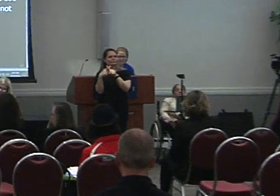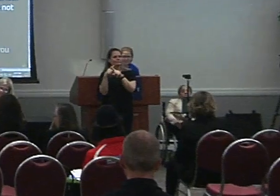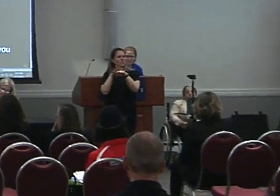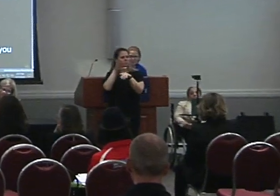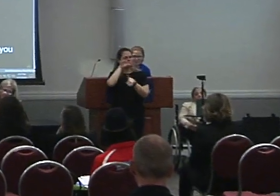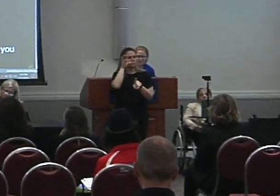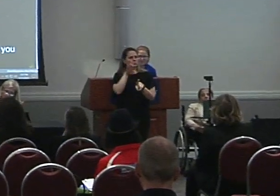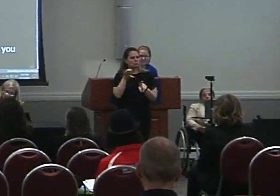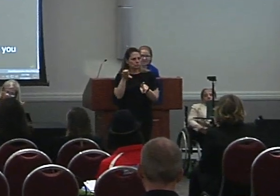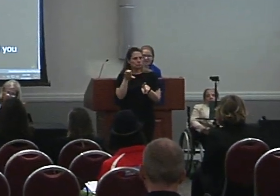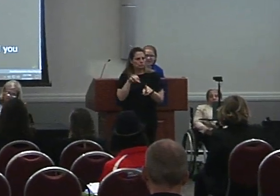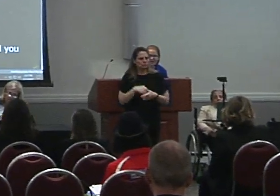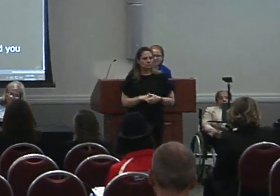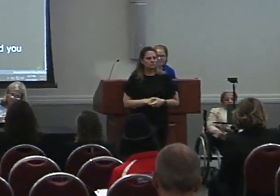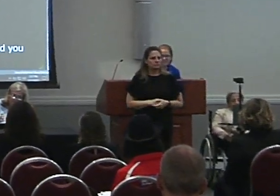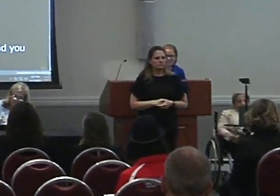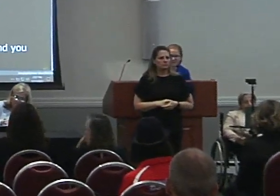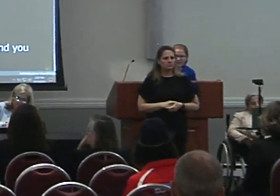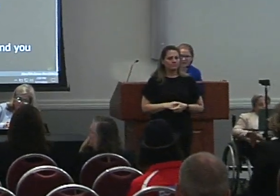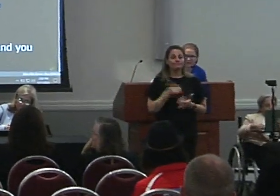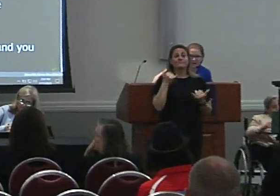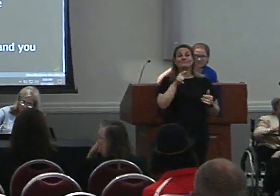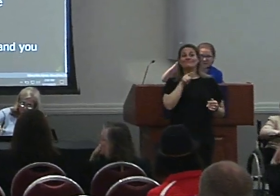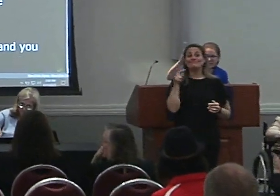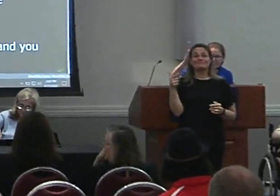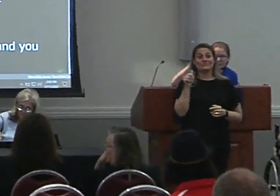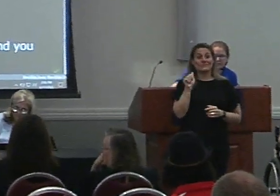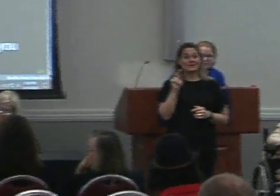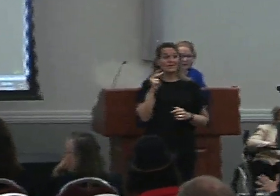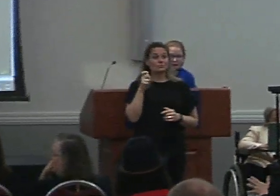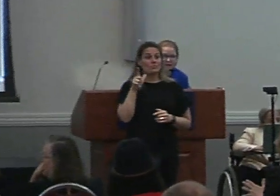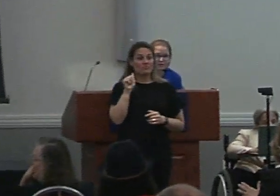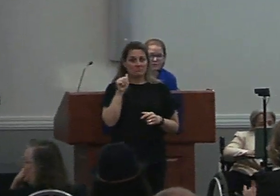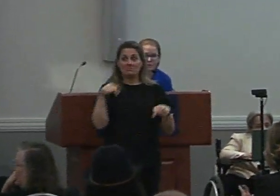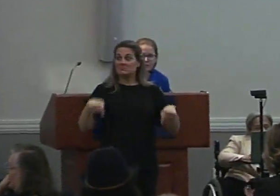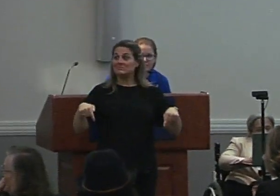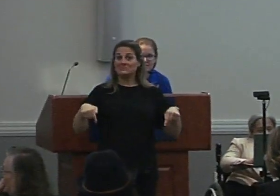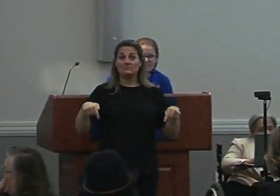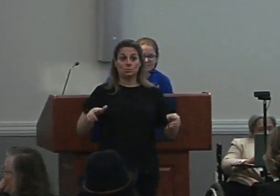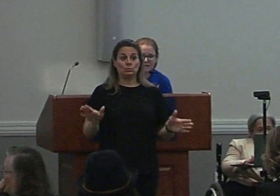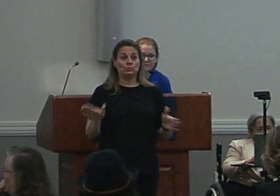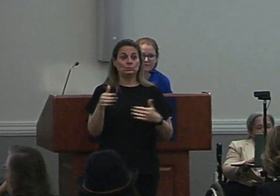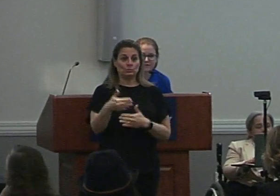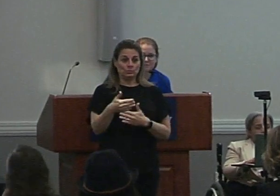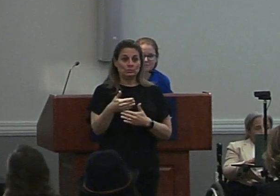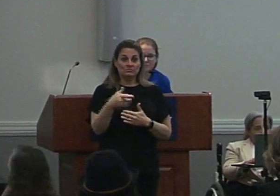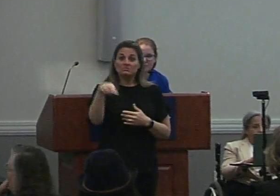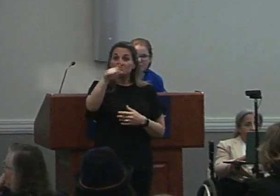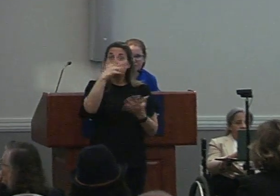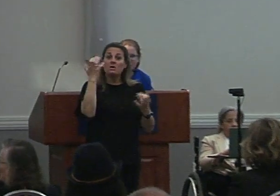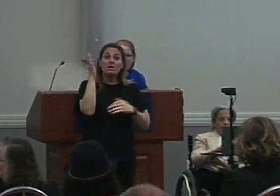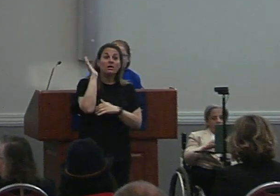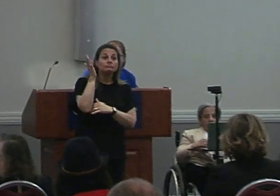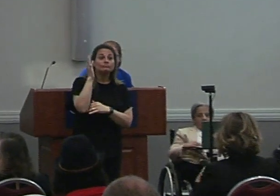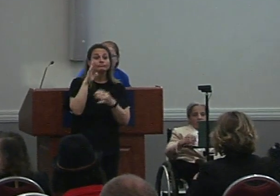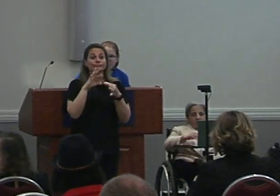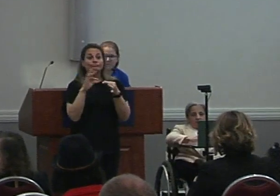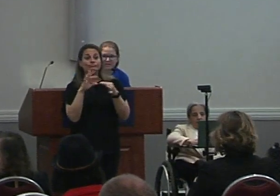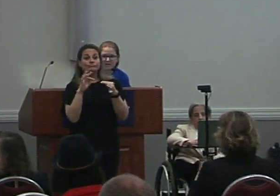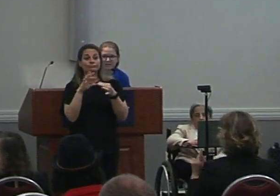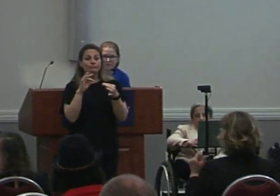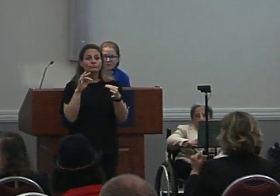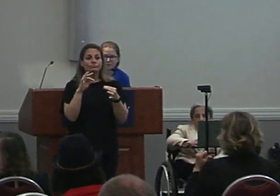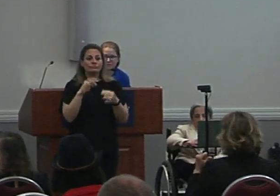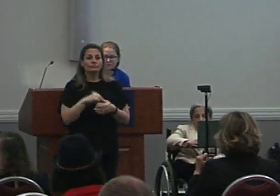make a comment or question, please sign up at the back or grab myself in the blue polo, and